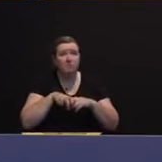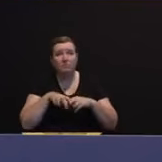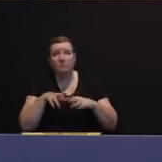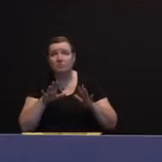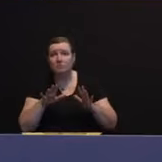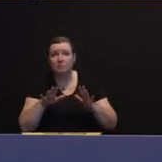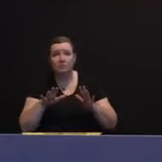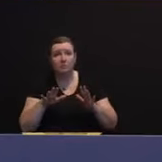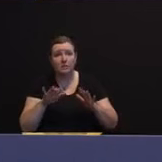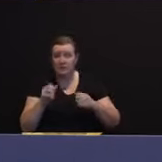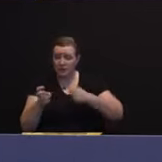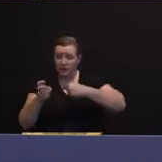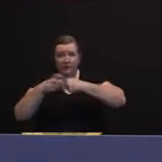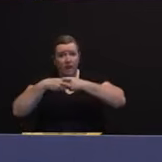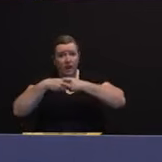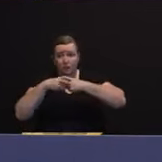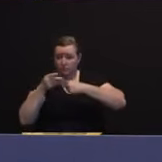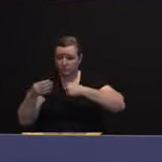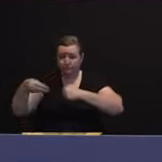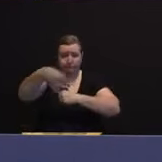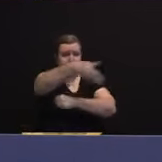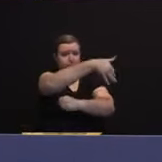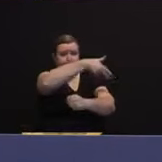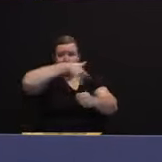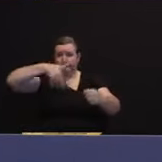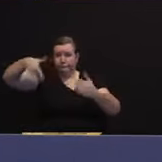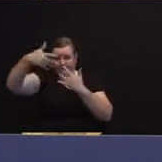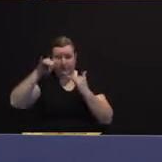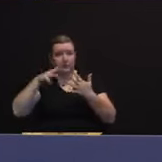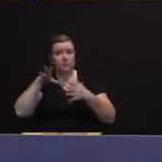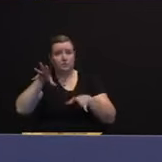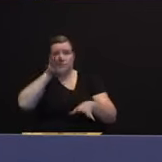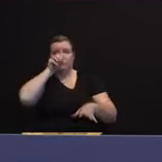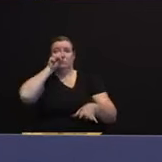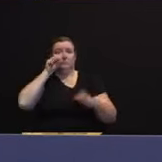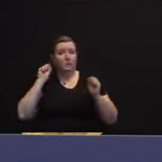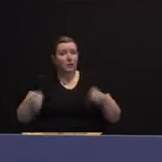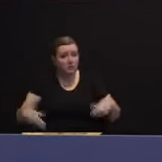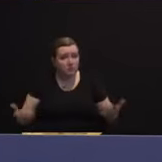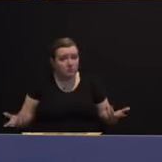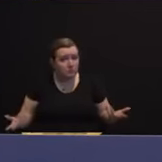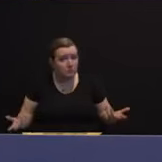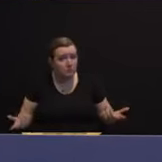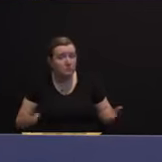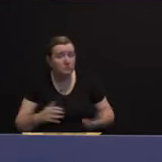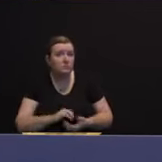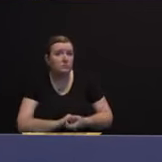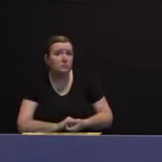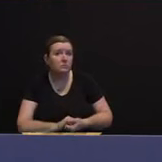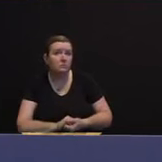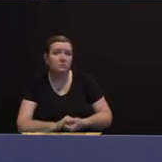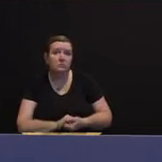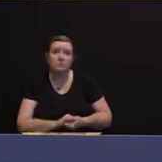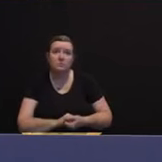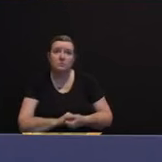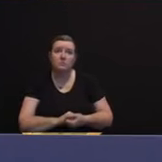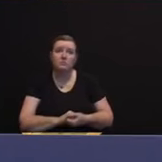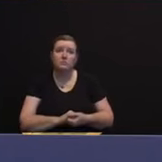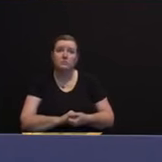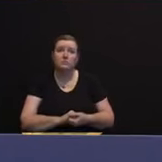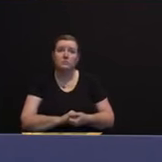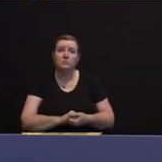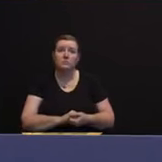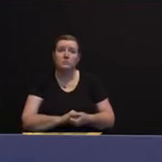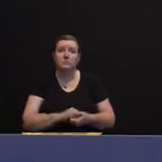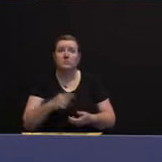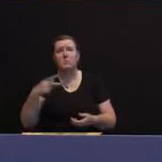balance, and I think we want to balance, and Pat lives this more than I, you want to have rules in the place that you know that you can effectively enforce. And